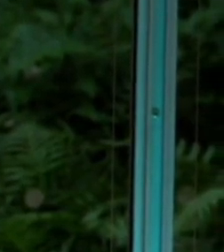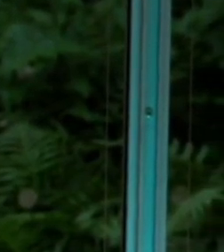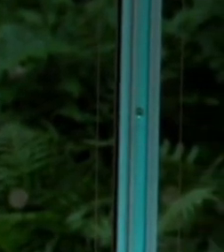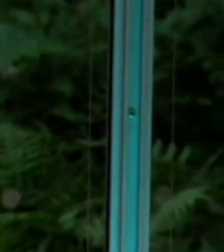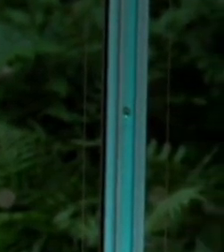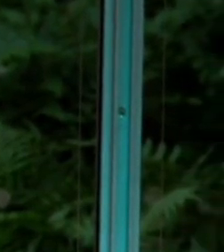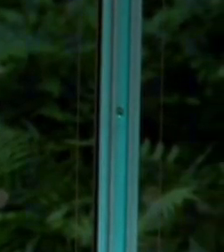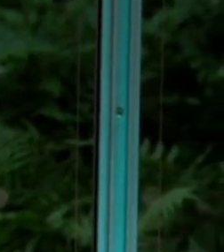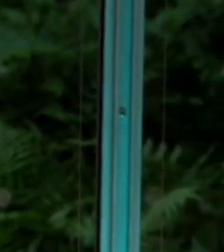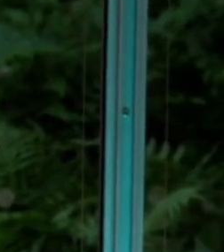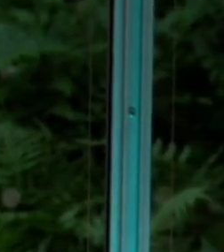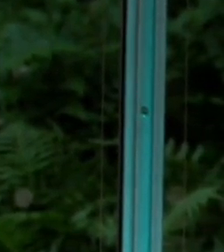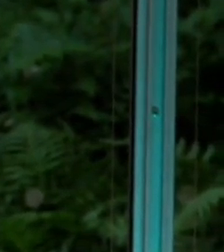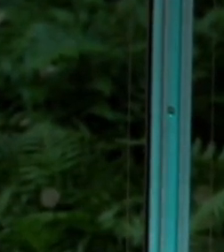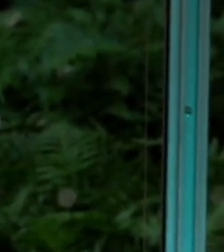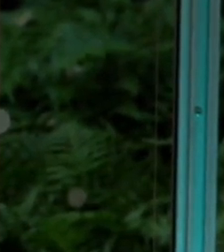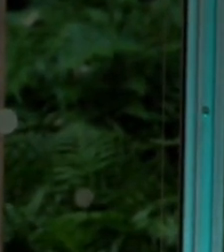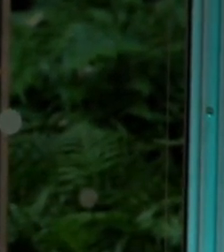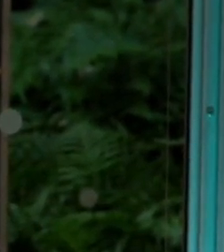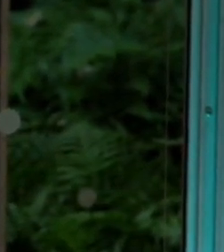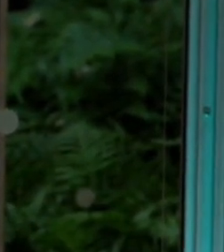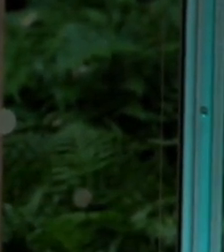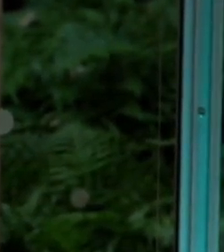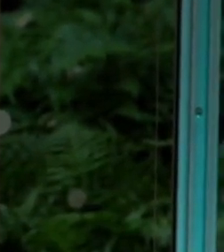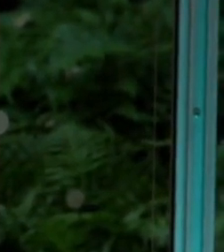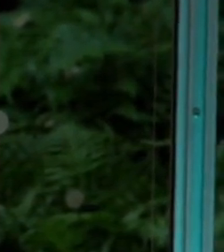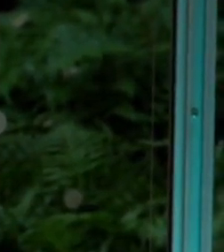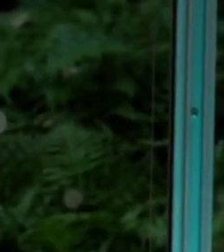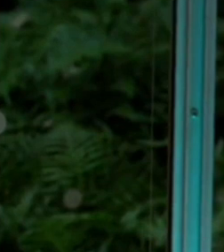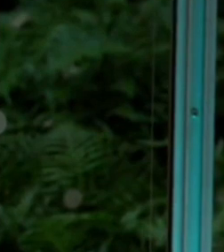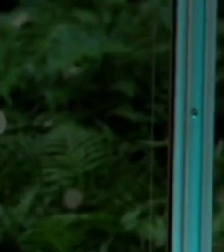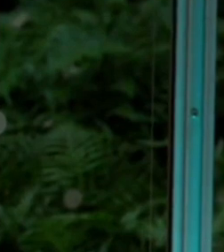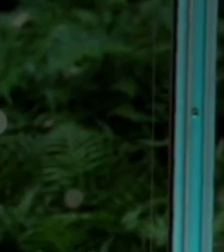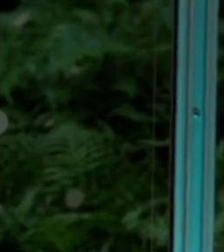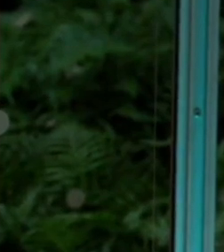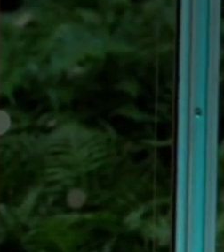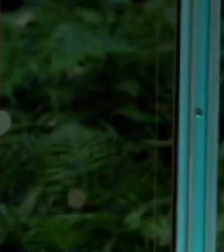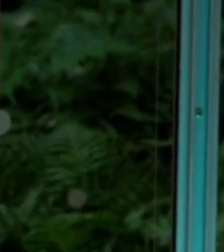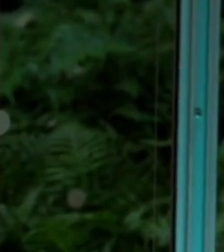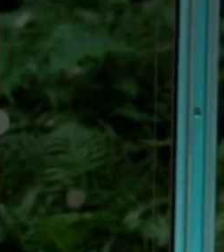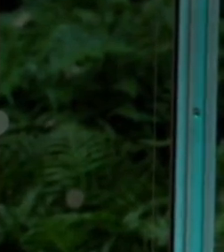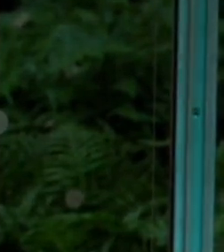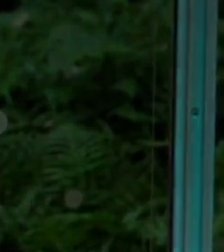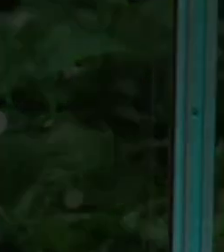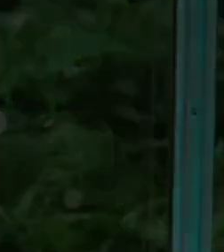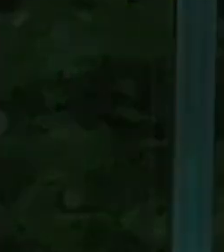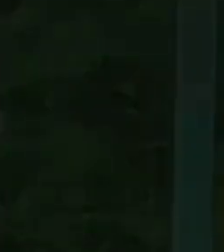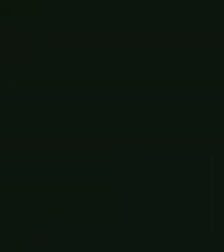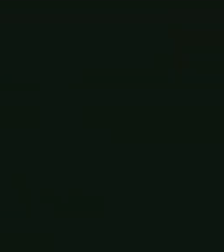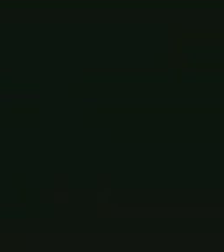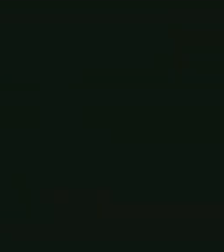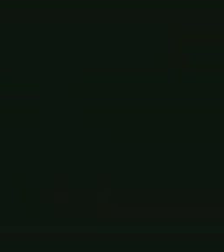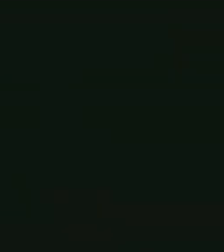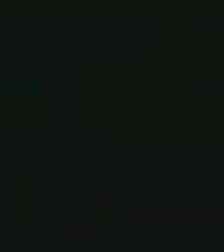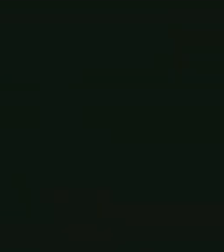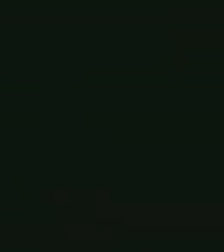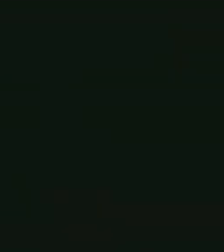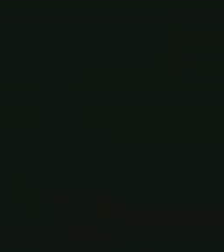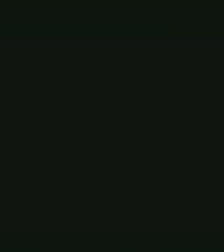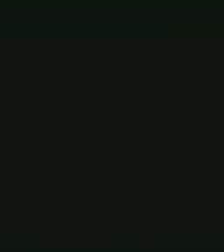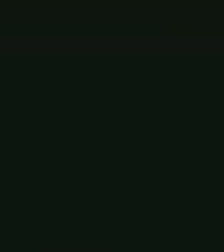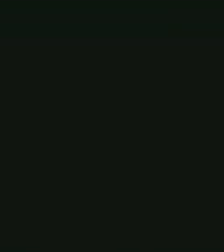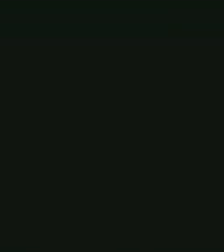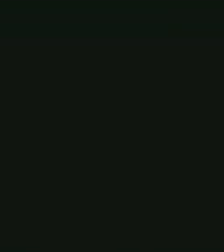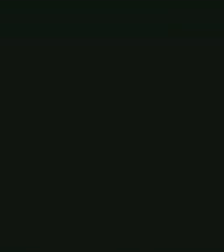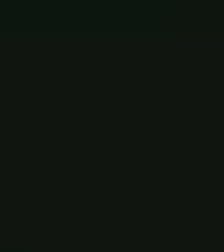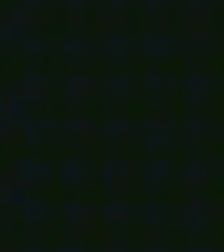started. So this is my picture of how I think, how I feel when I'm learning about AI. Everything is moving so